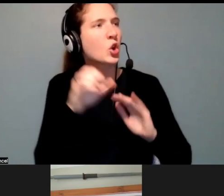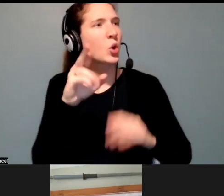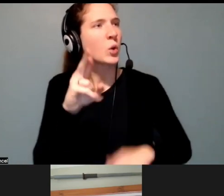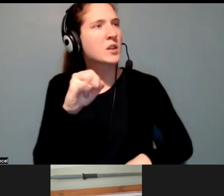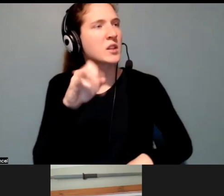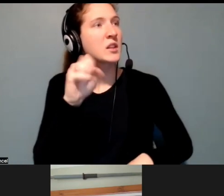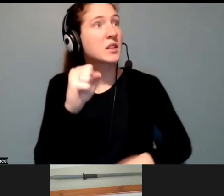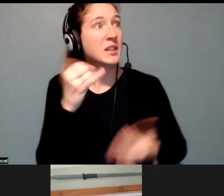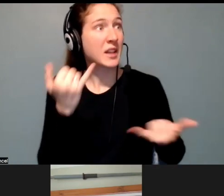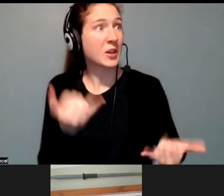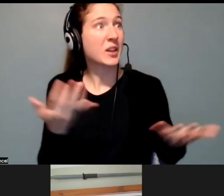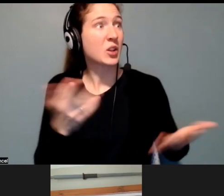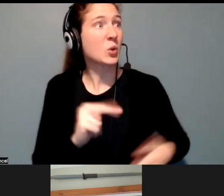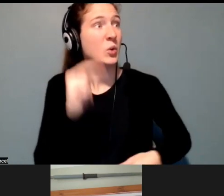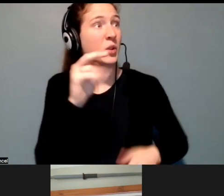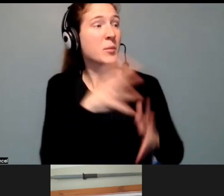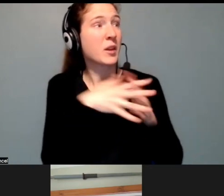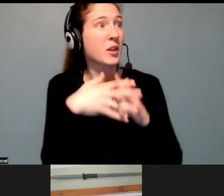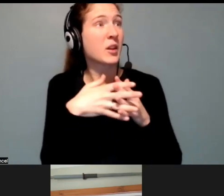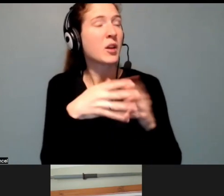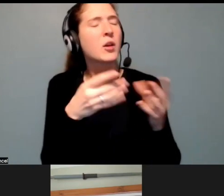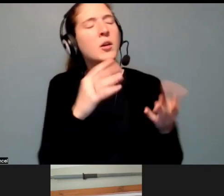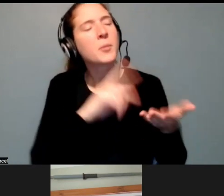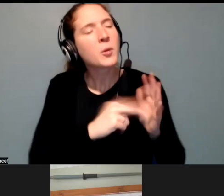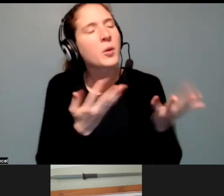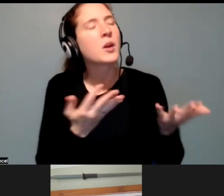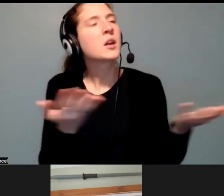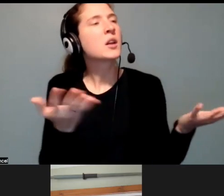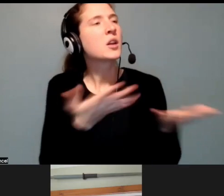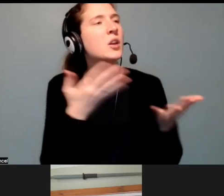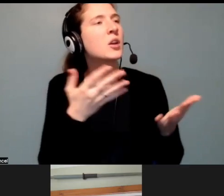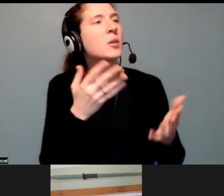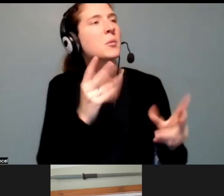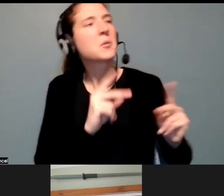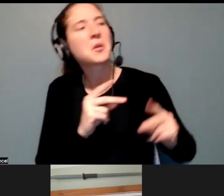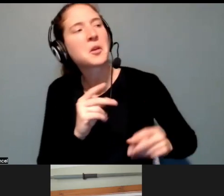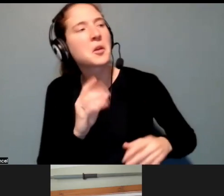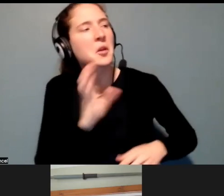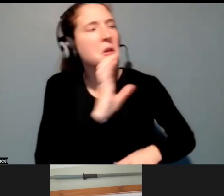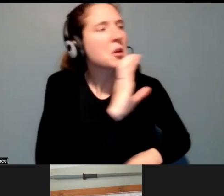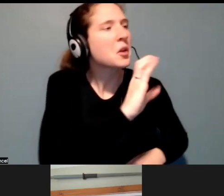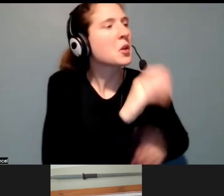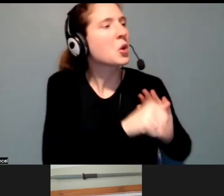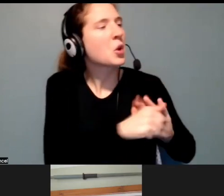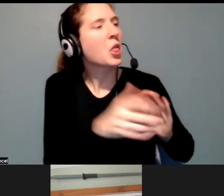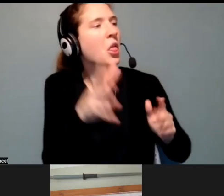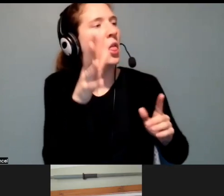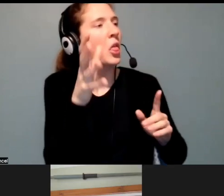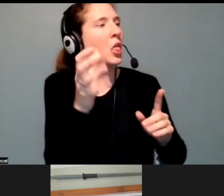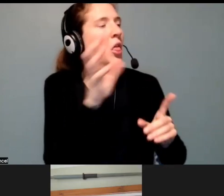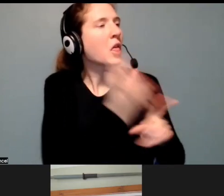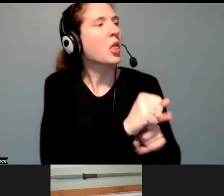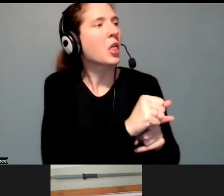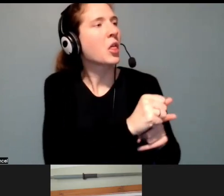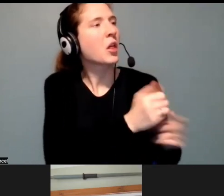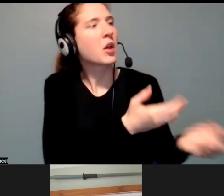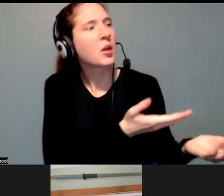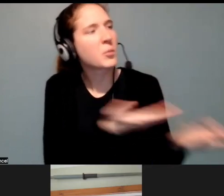basically turtles are taken from the wild and they're shipped overseas and sold illegally for the pet trade, or sometimes for food or